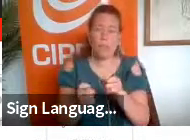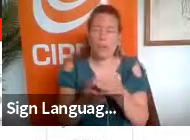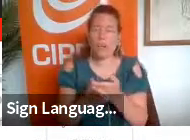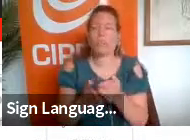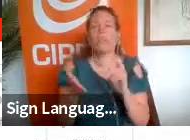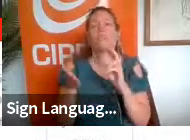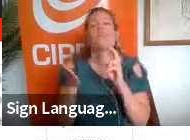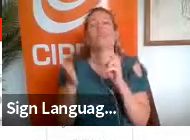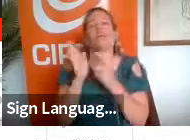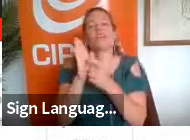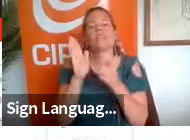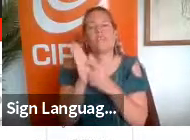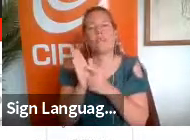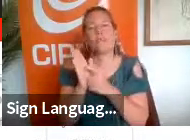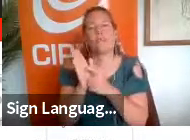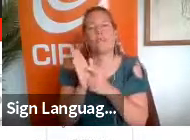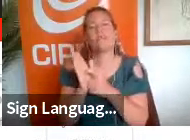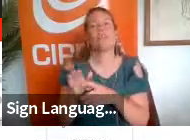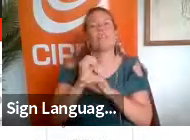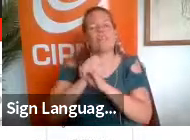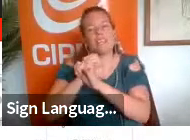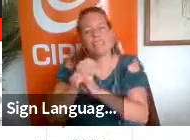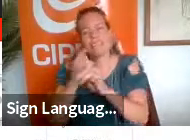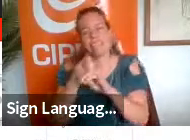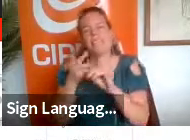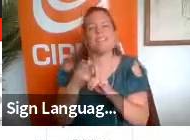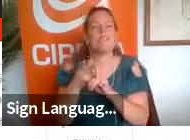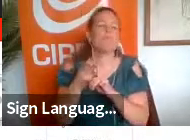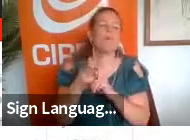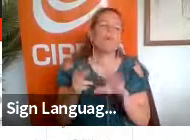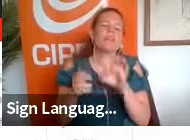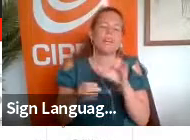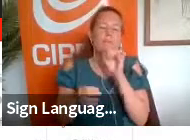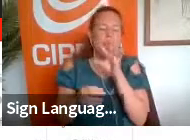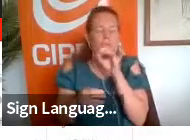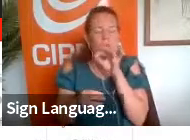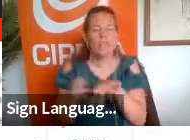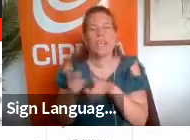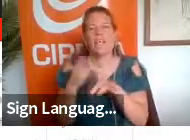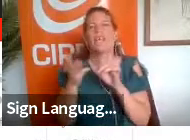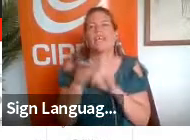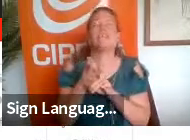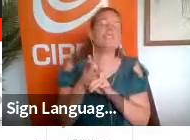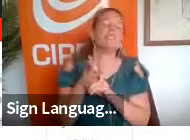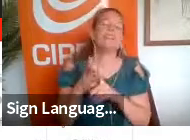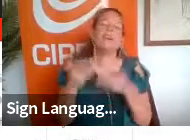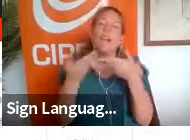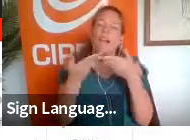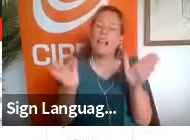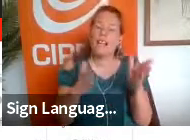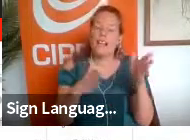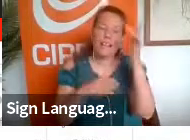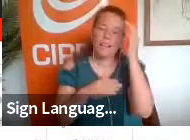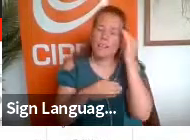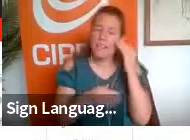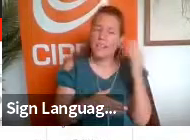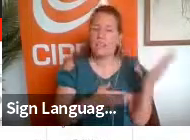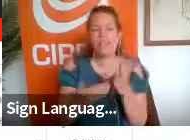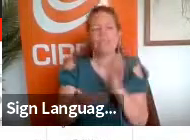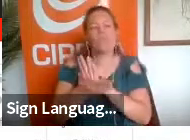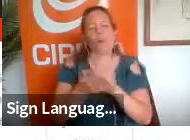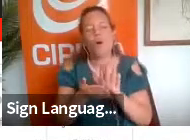censorship, cyberbullying, online gender-based violence, illegal access or unauthorized access to